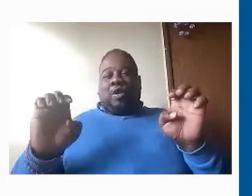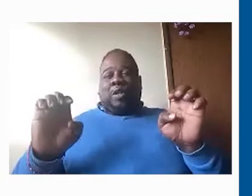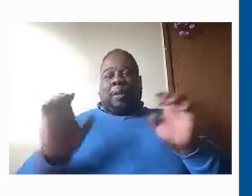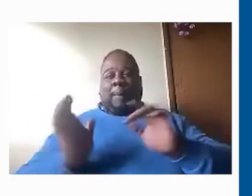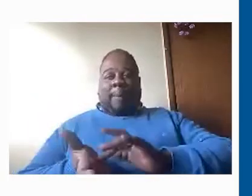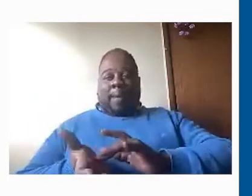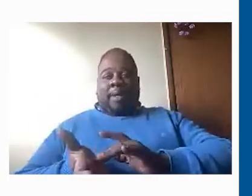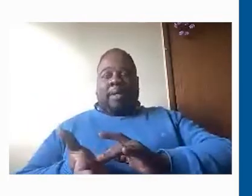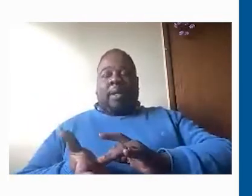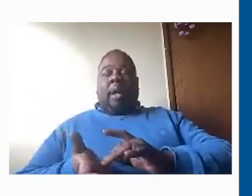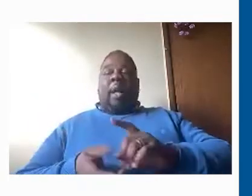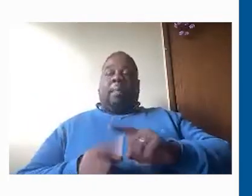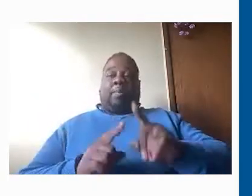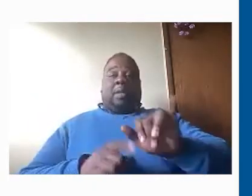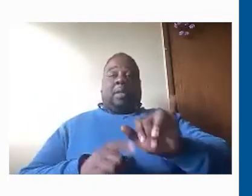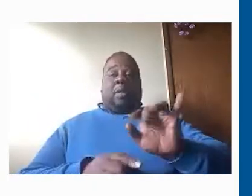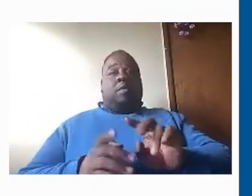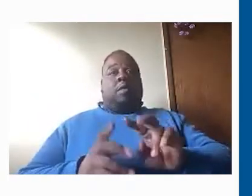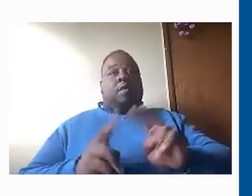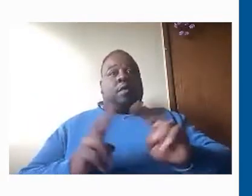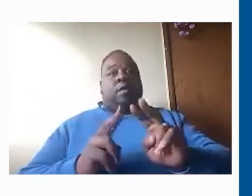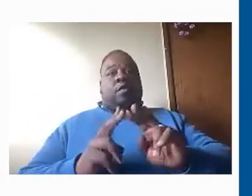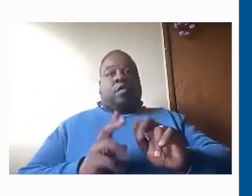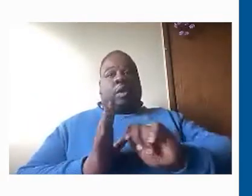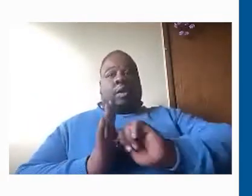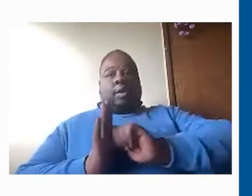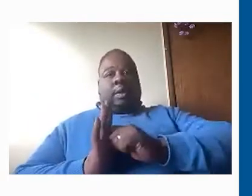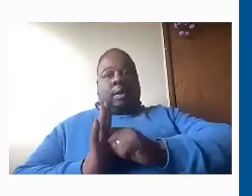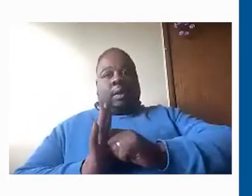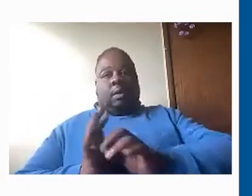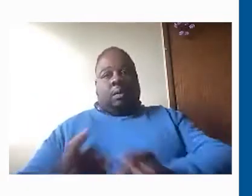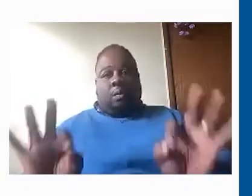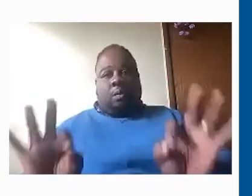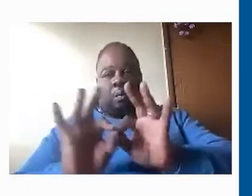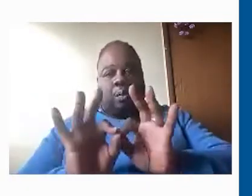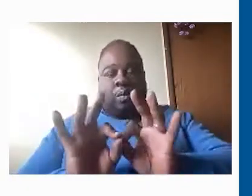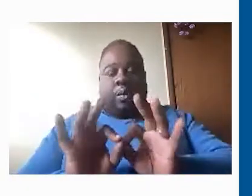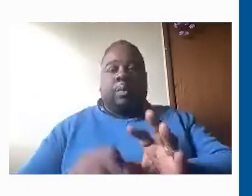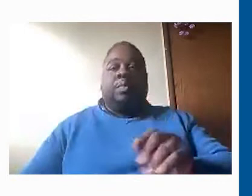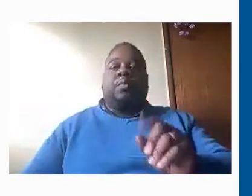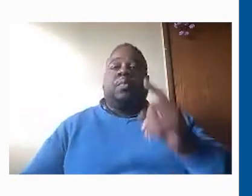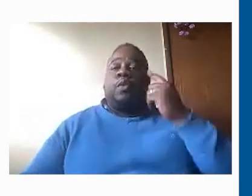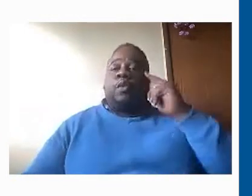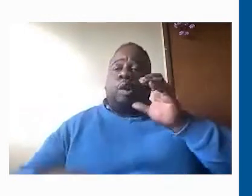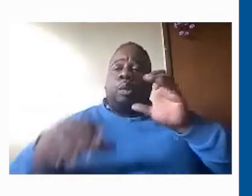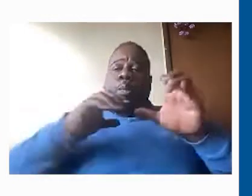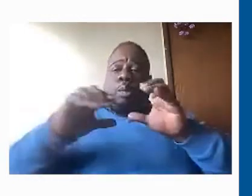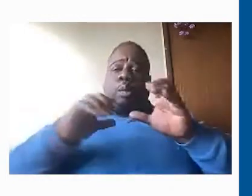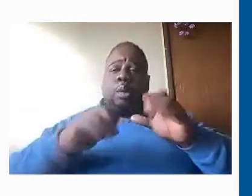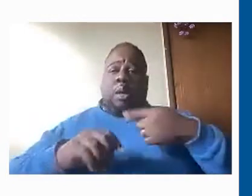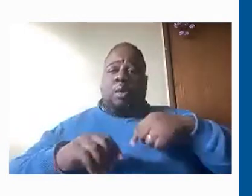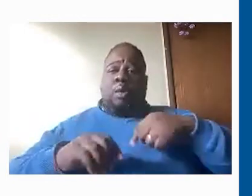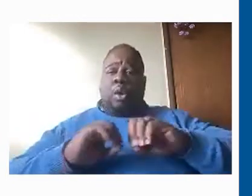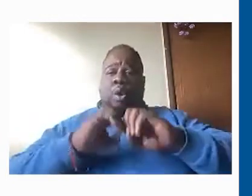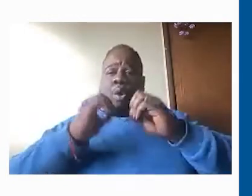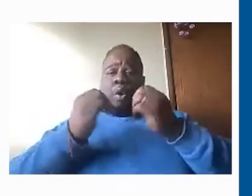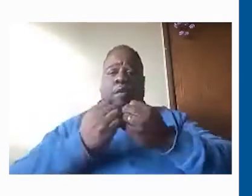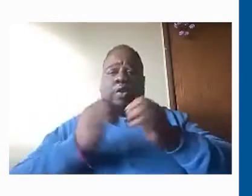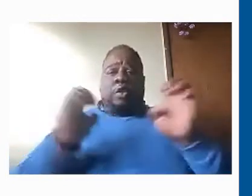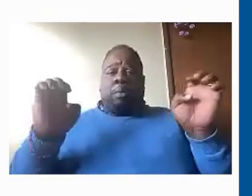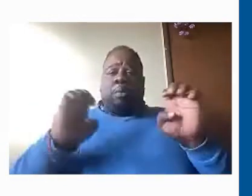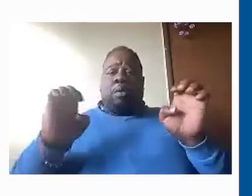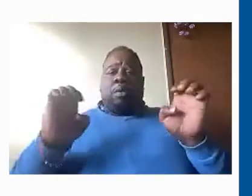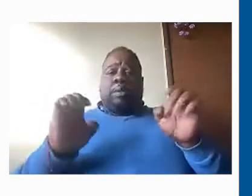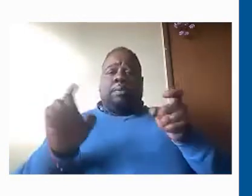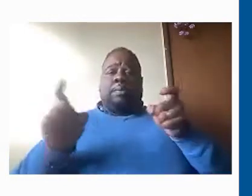an emergency, before, during, and after. And for communication, our office, Emergency Management, we recommend at least